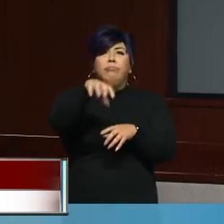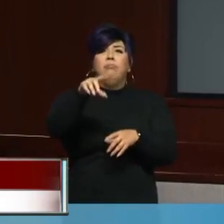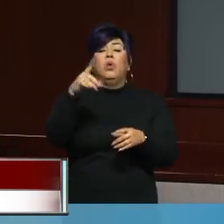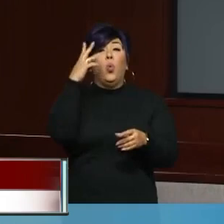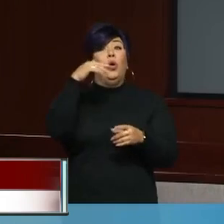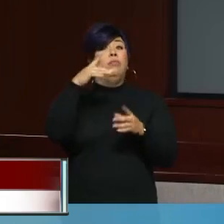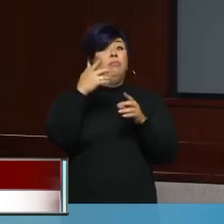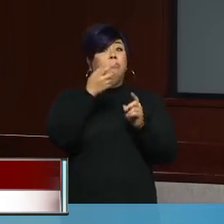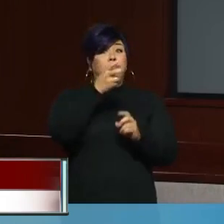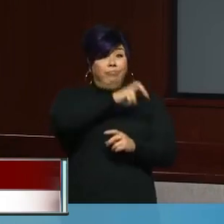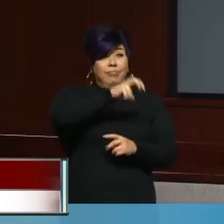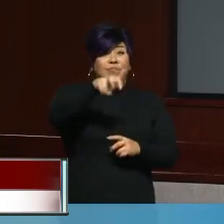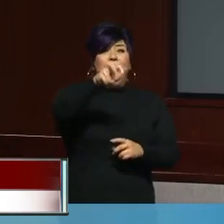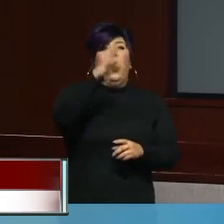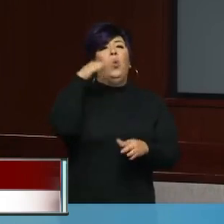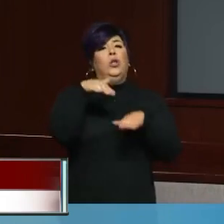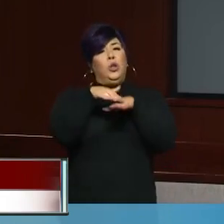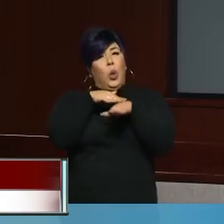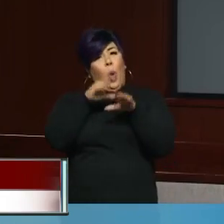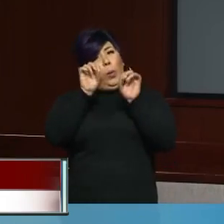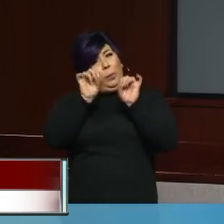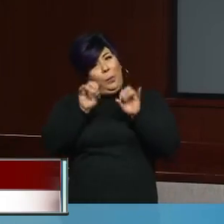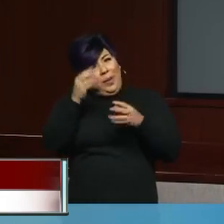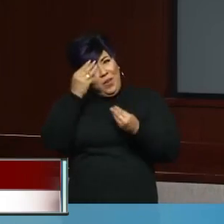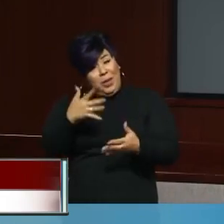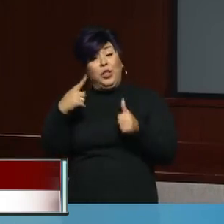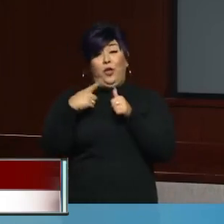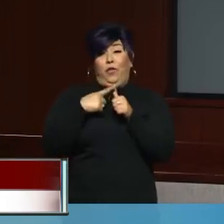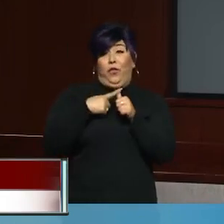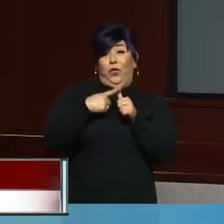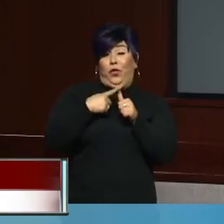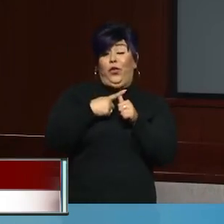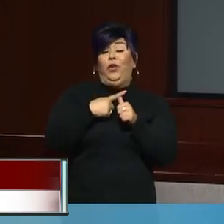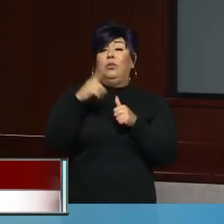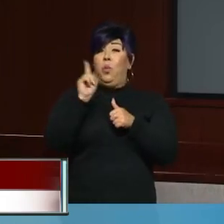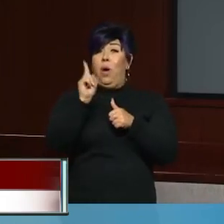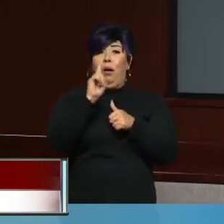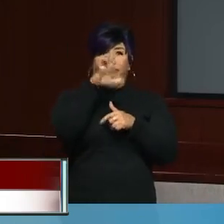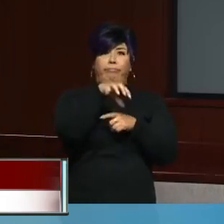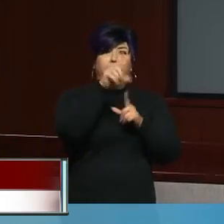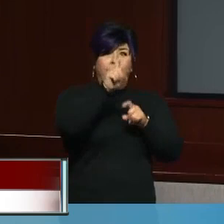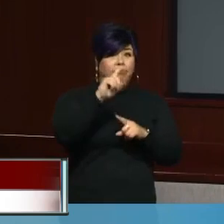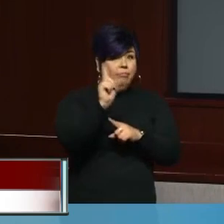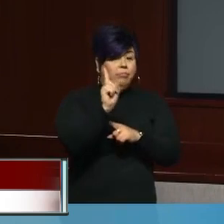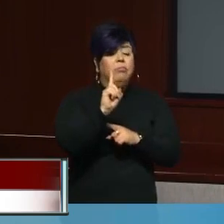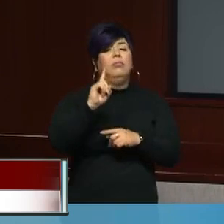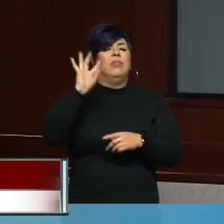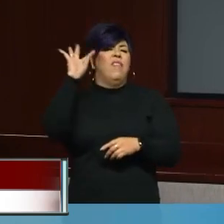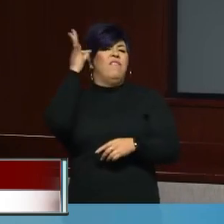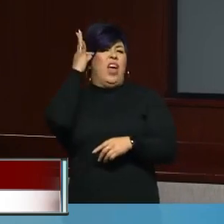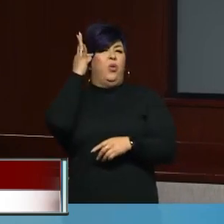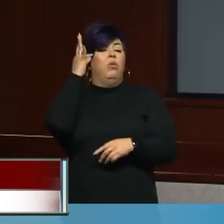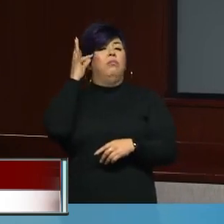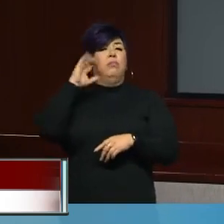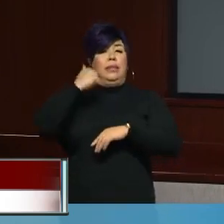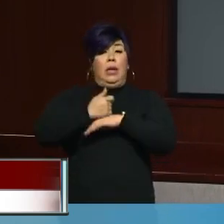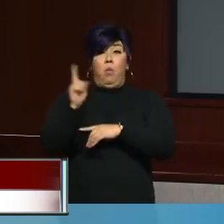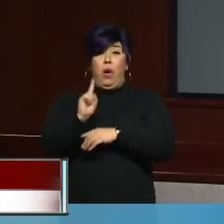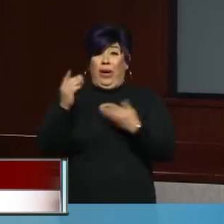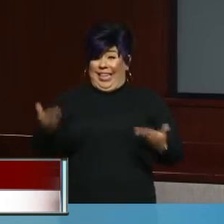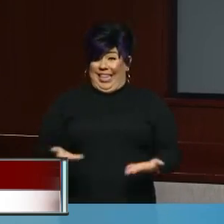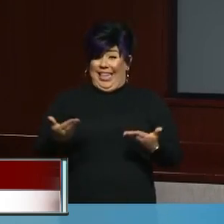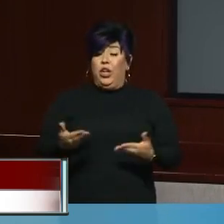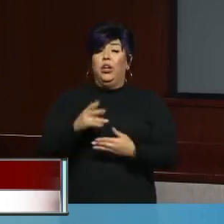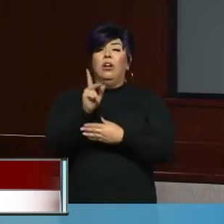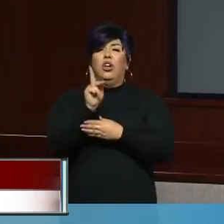these as slowly and carefully as I can. First, today we have the federal site is here at the county